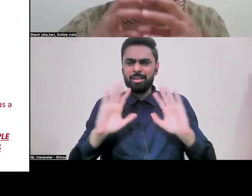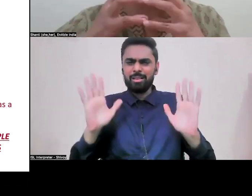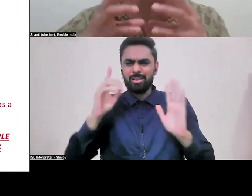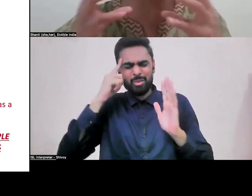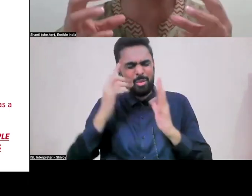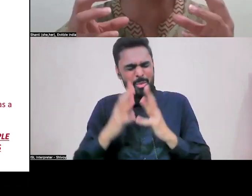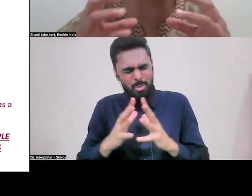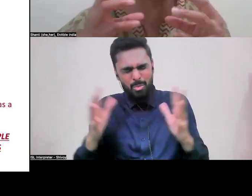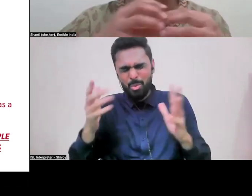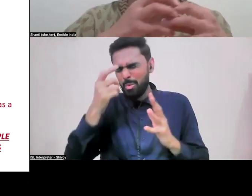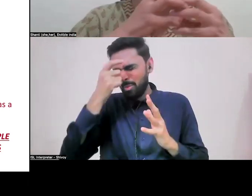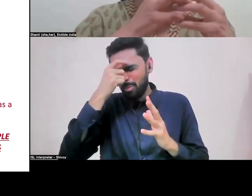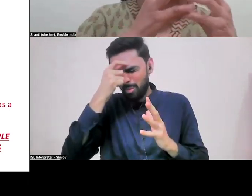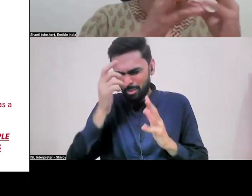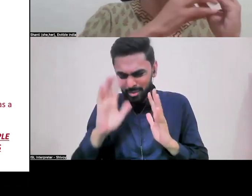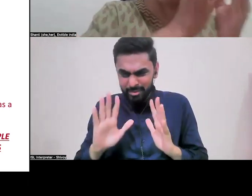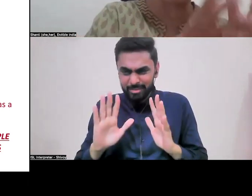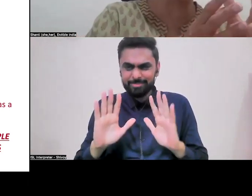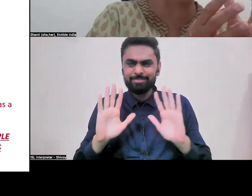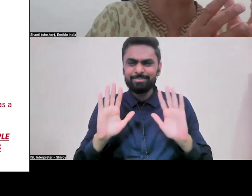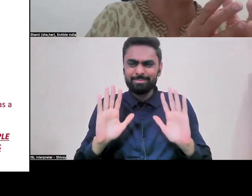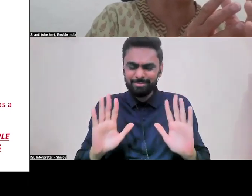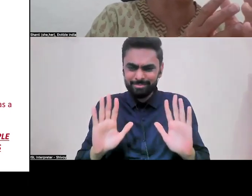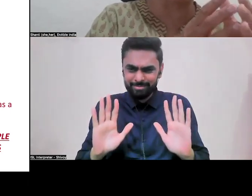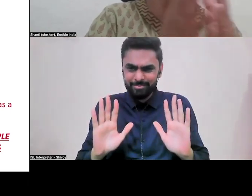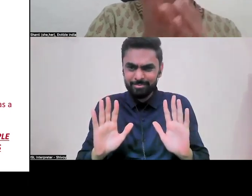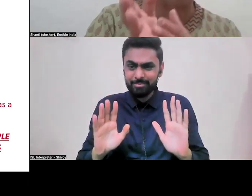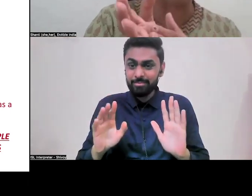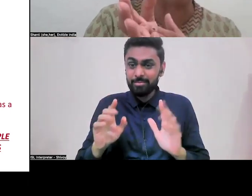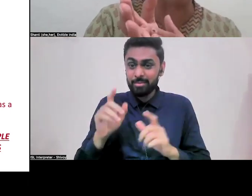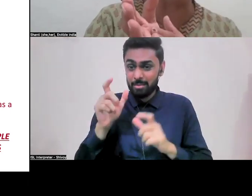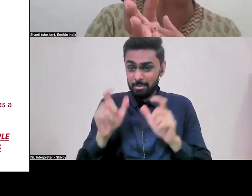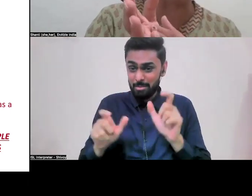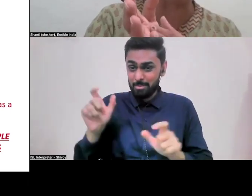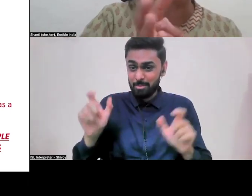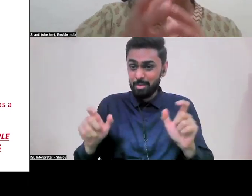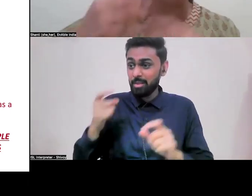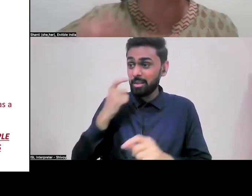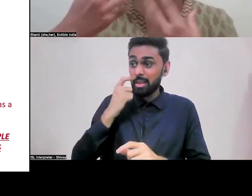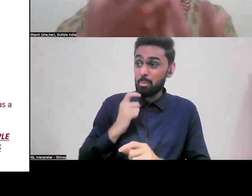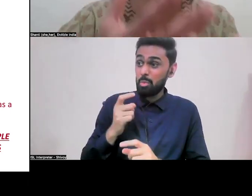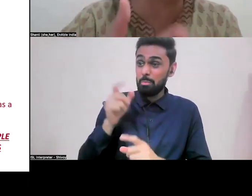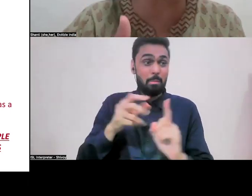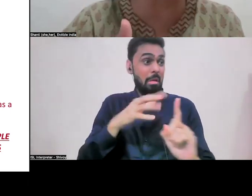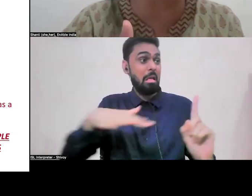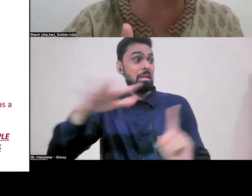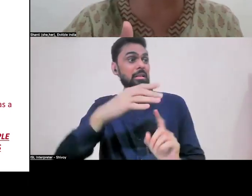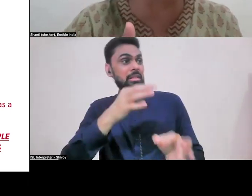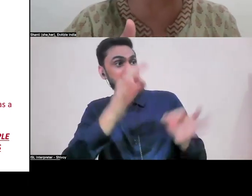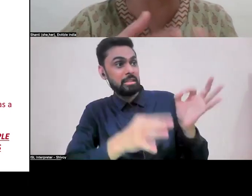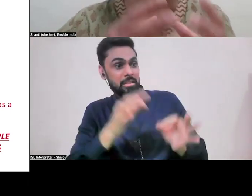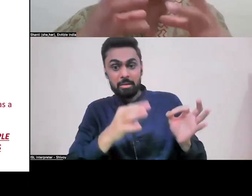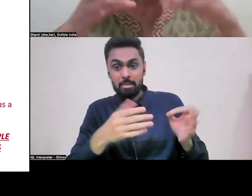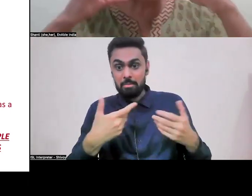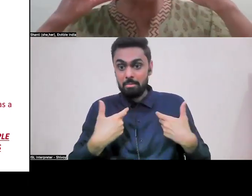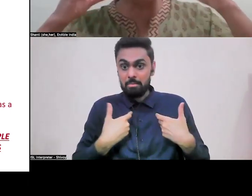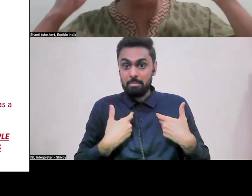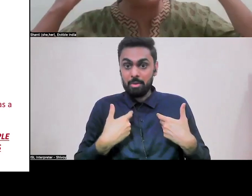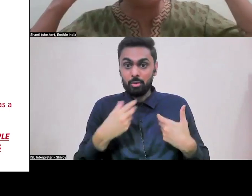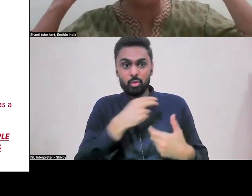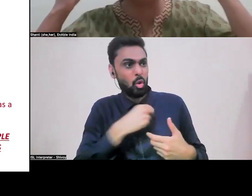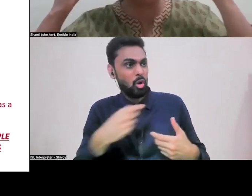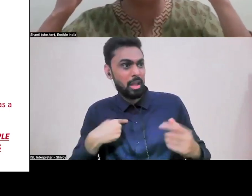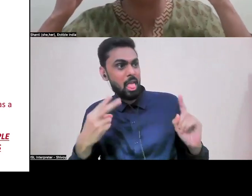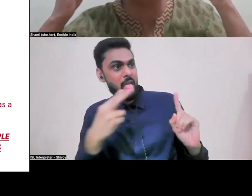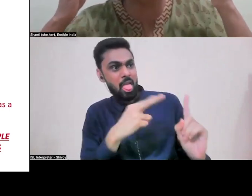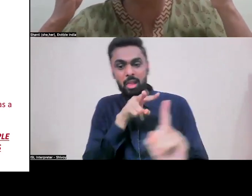challenge. If we can understand this and not, if they are judging Nipun, we may also be judging this doctor. So I think